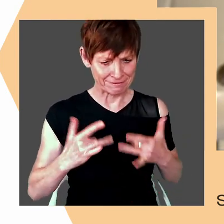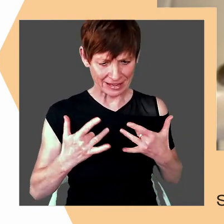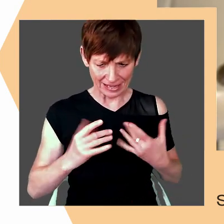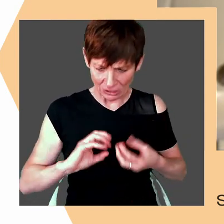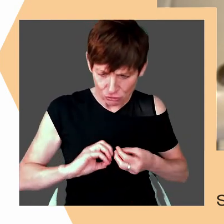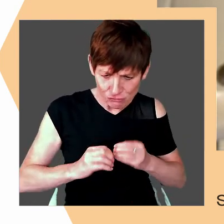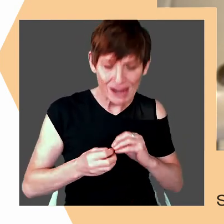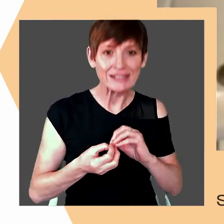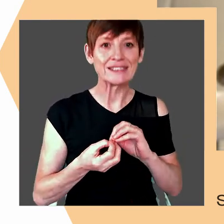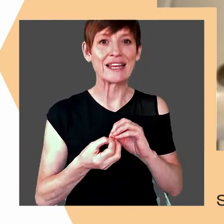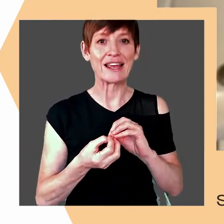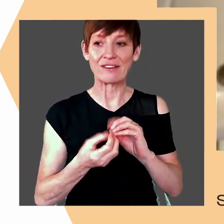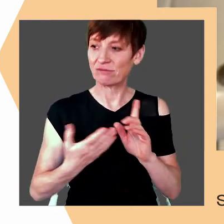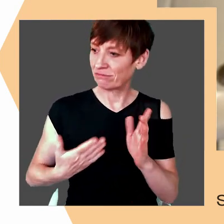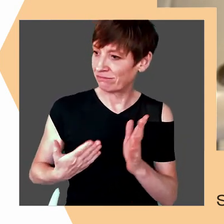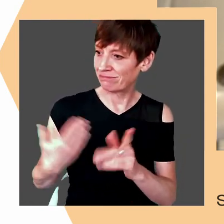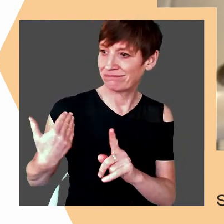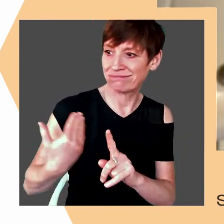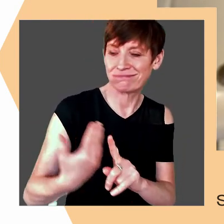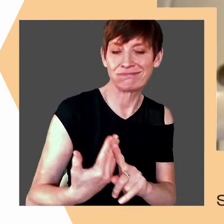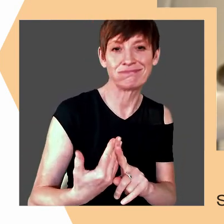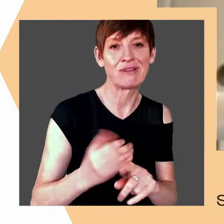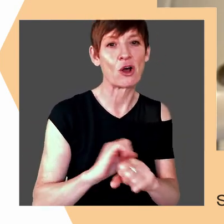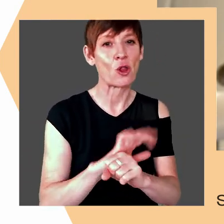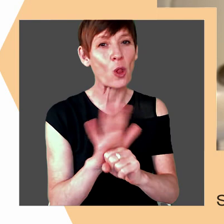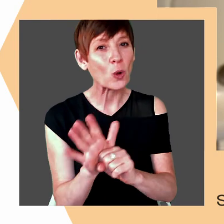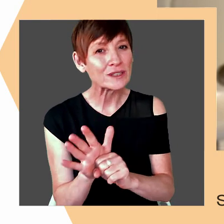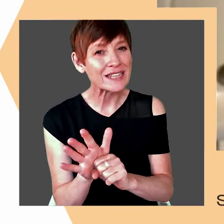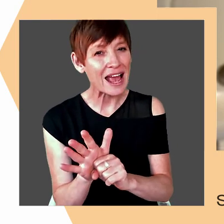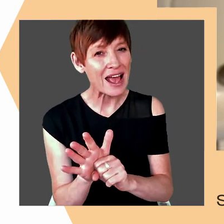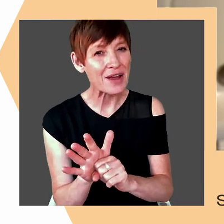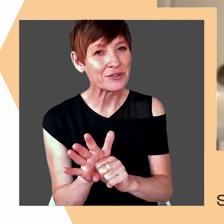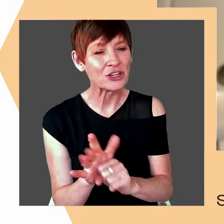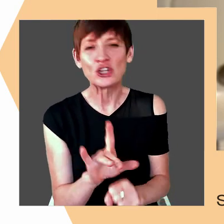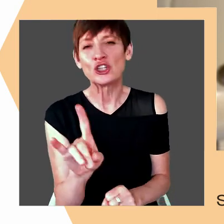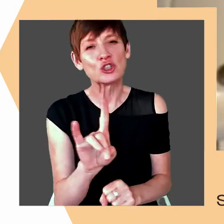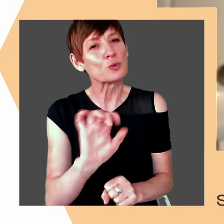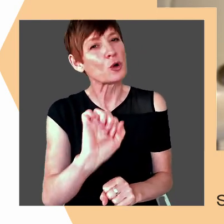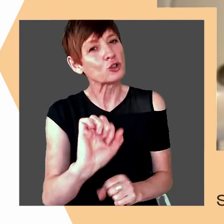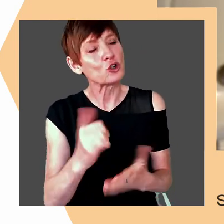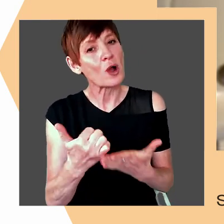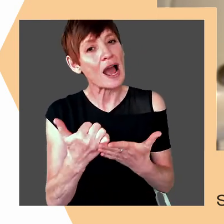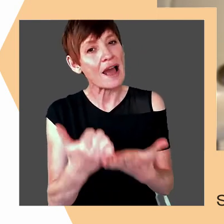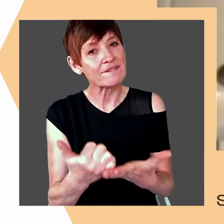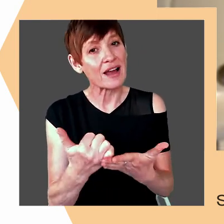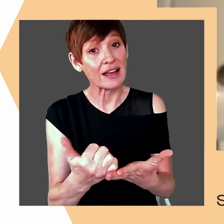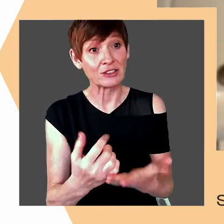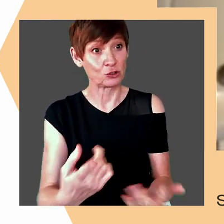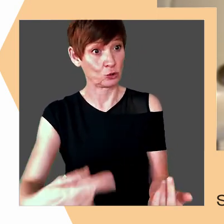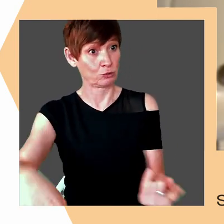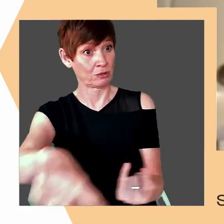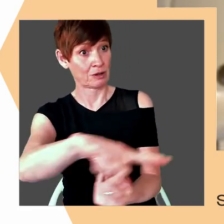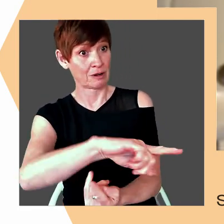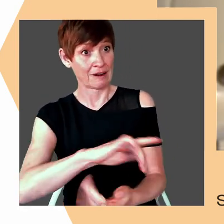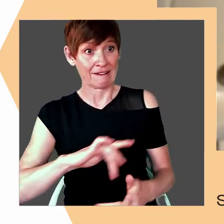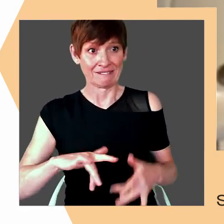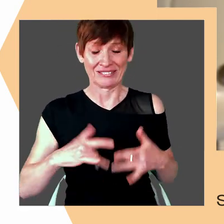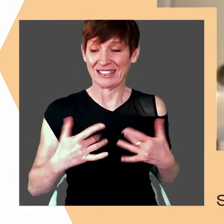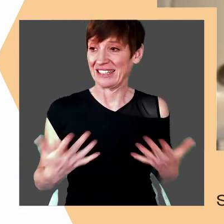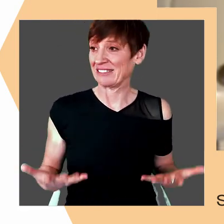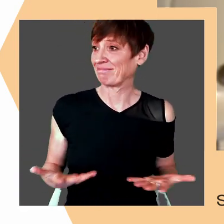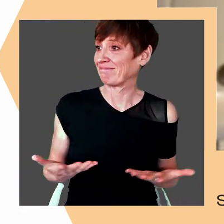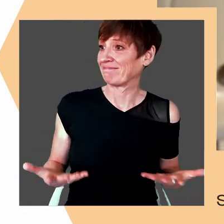inspired throughout this lockdown. So I wanted to ask you, what would be your advice to creatives who are feeling discouraged